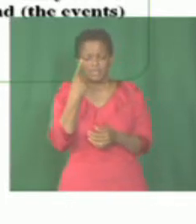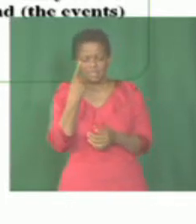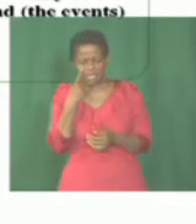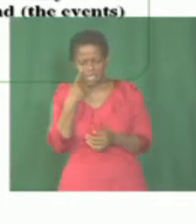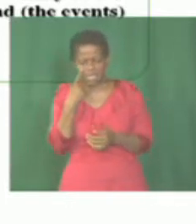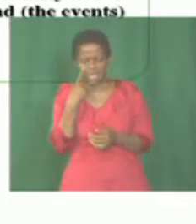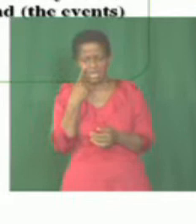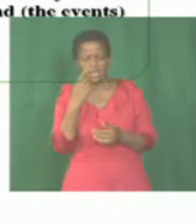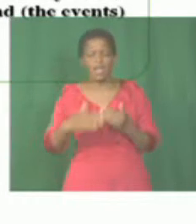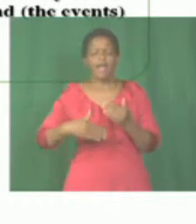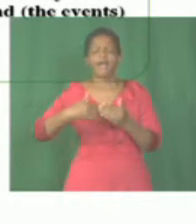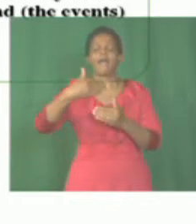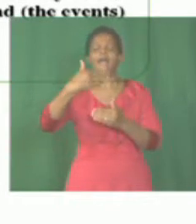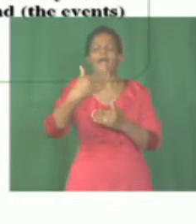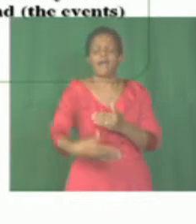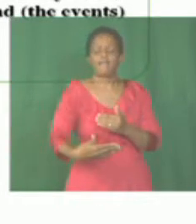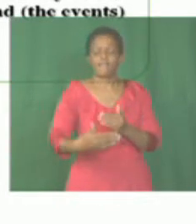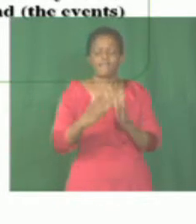the results